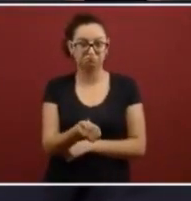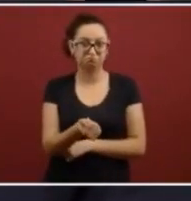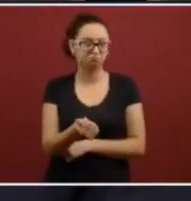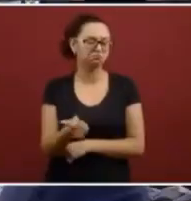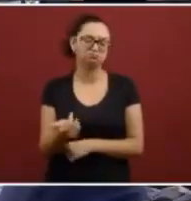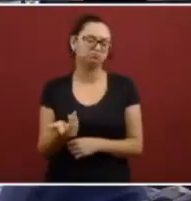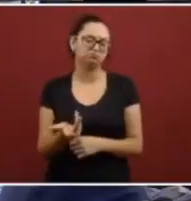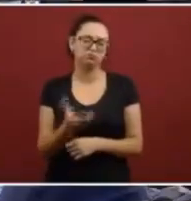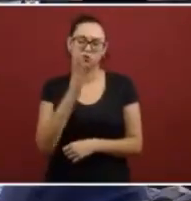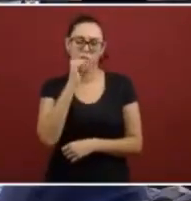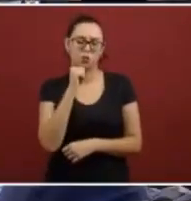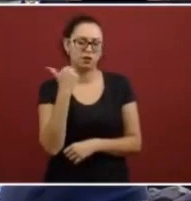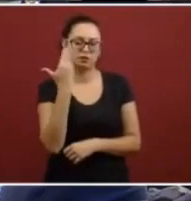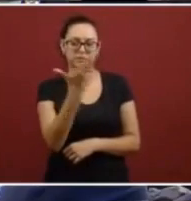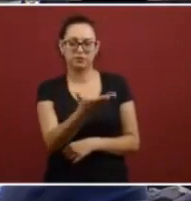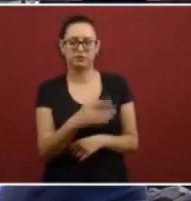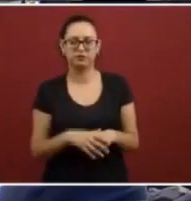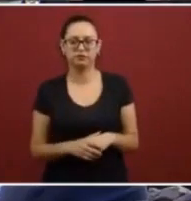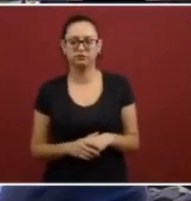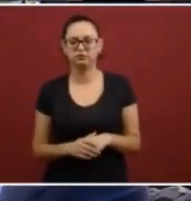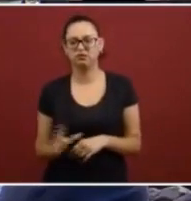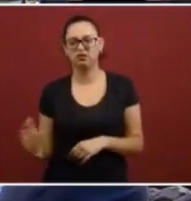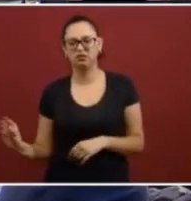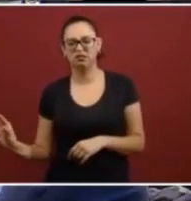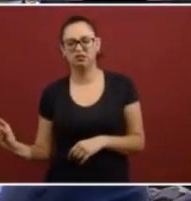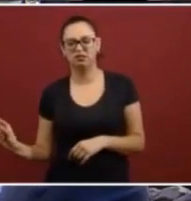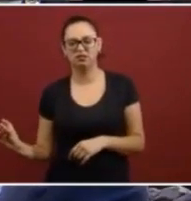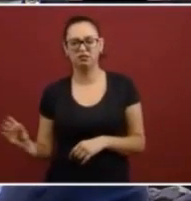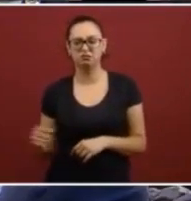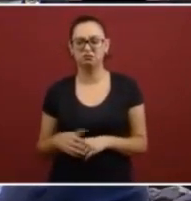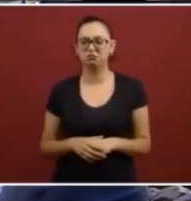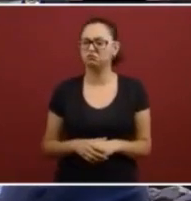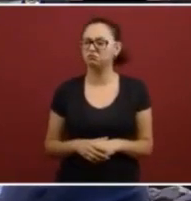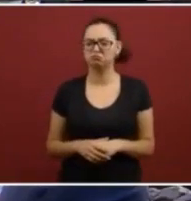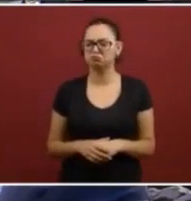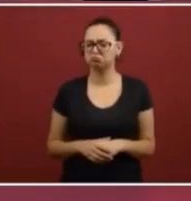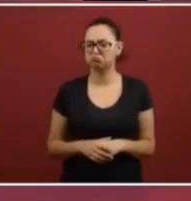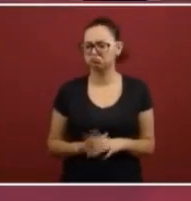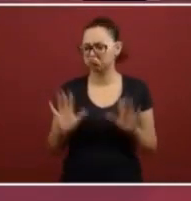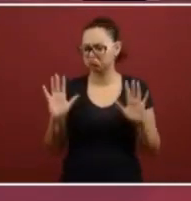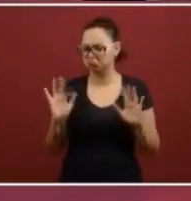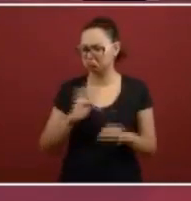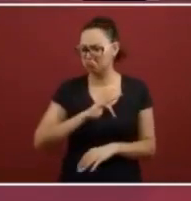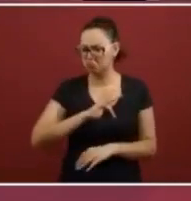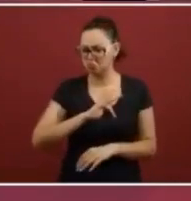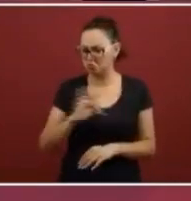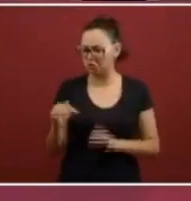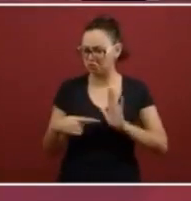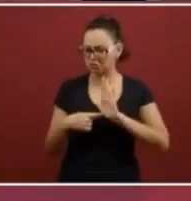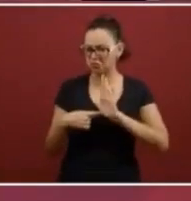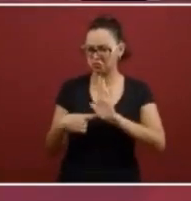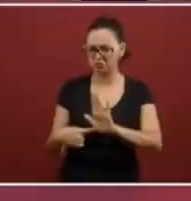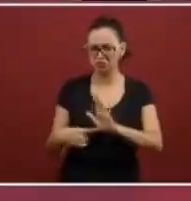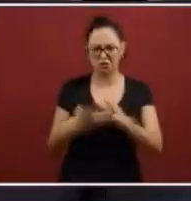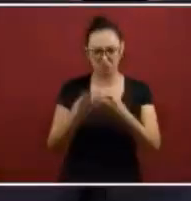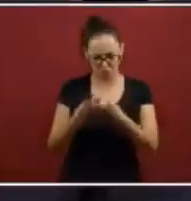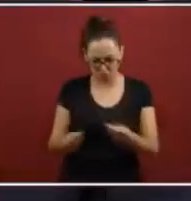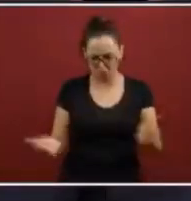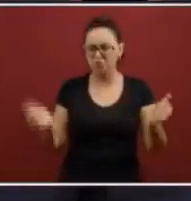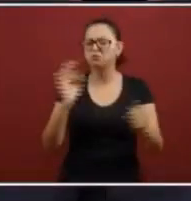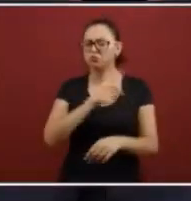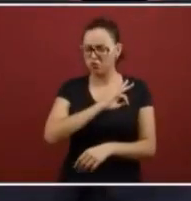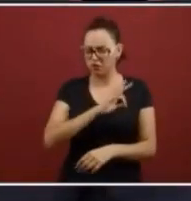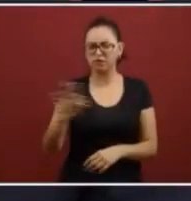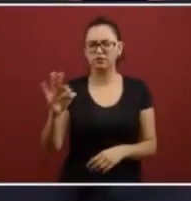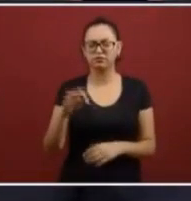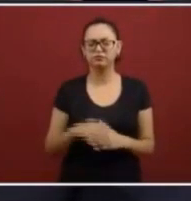in this educación. case, education. Nada que no se pueda resolver. Así Nothing that cannot be todo resolved. se va a resolver. Everything will